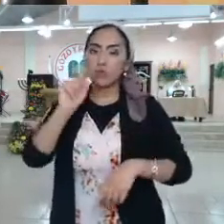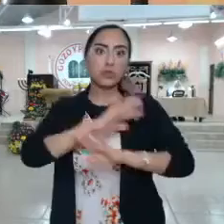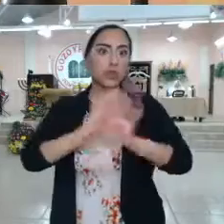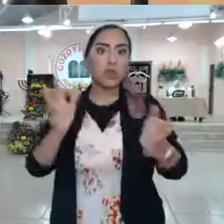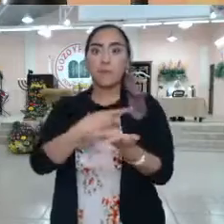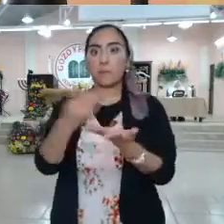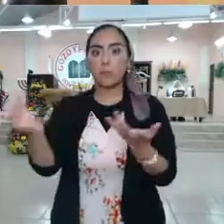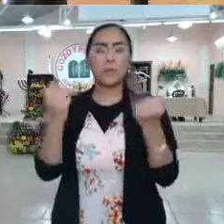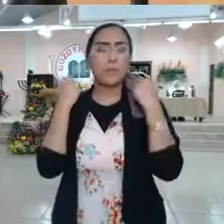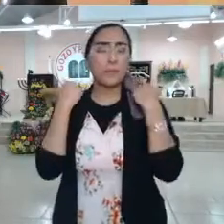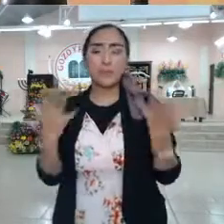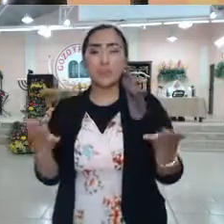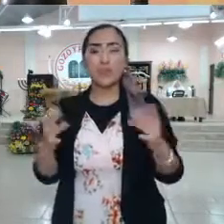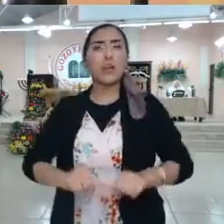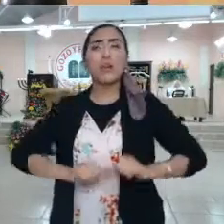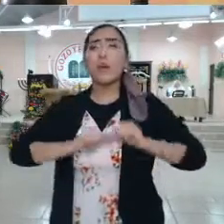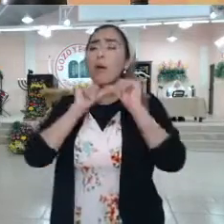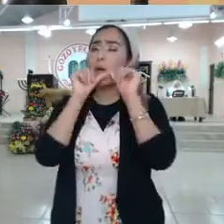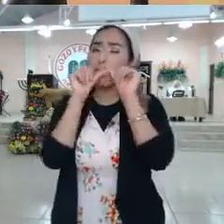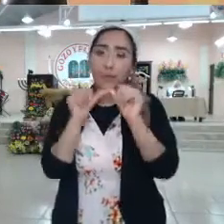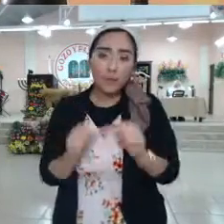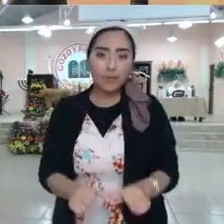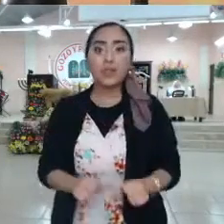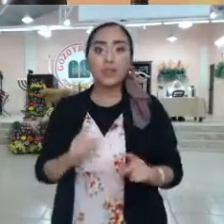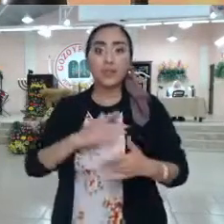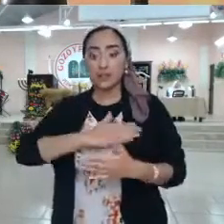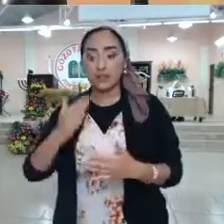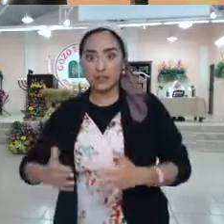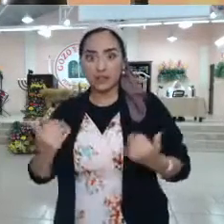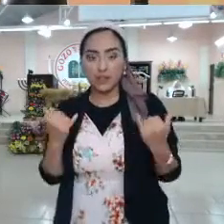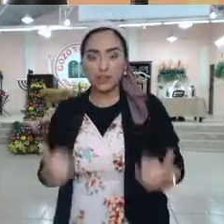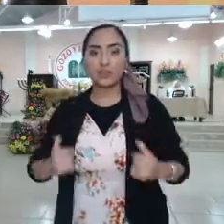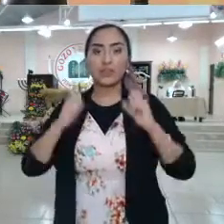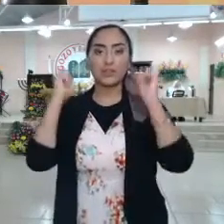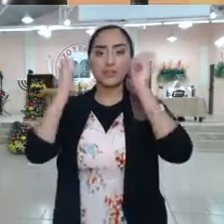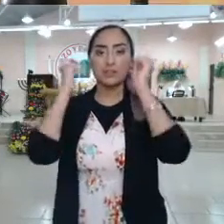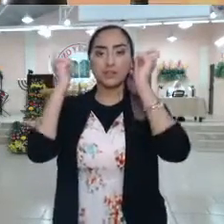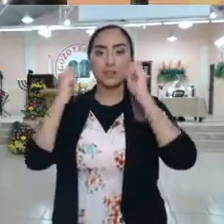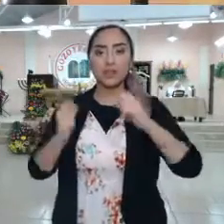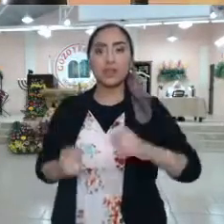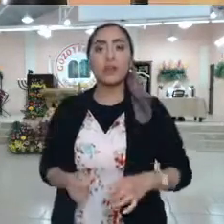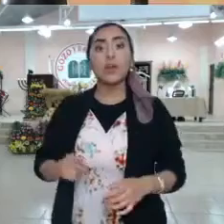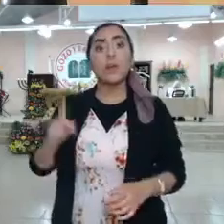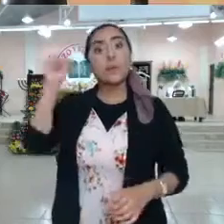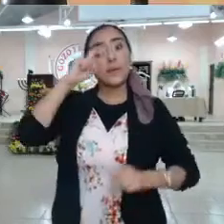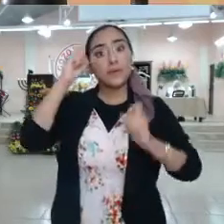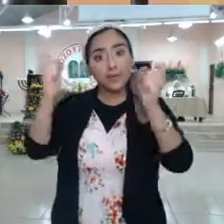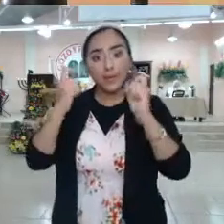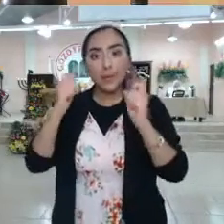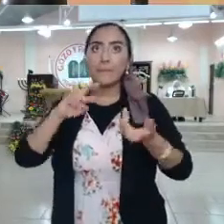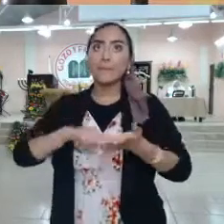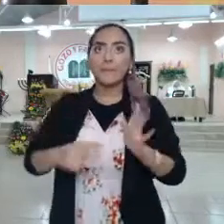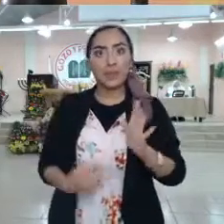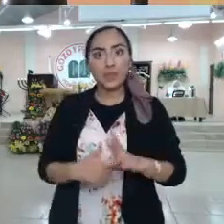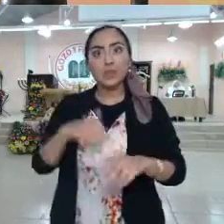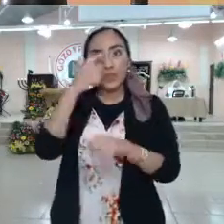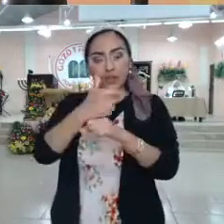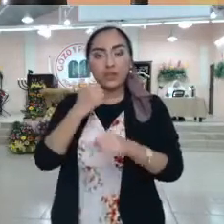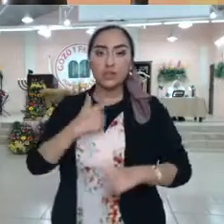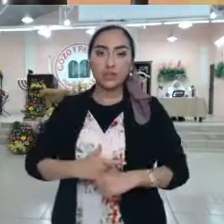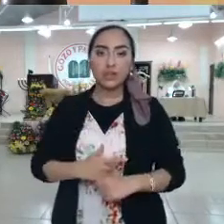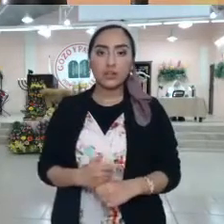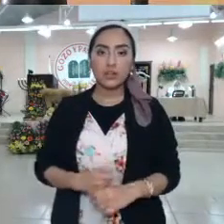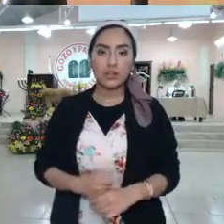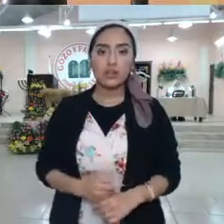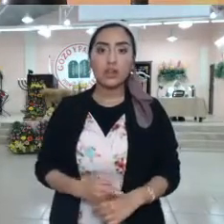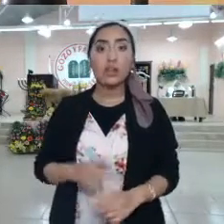come to Sukkot. That's it. They started to be reprobate. It always happened after these feasts. Because of what